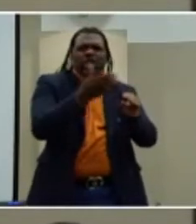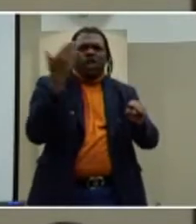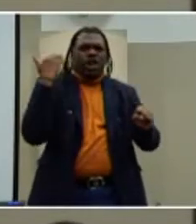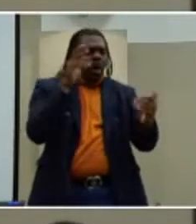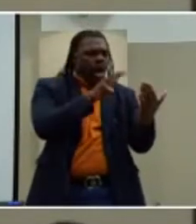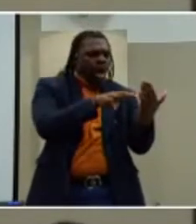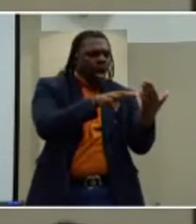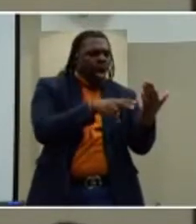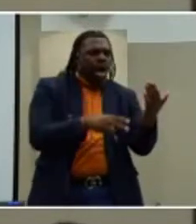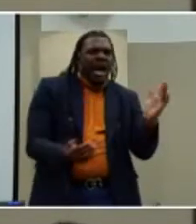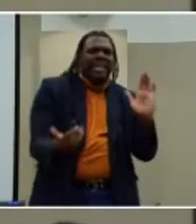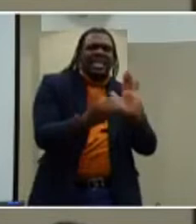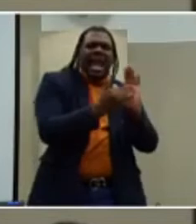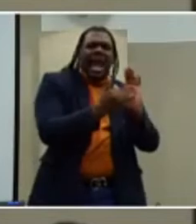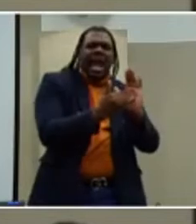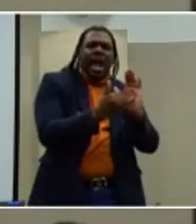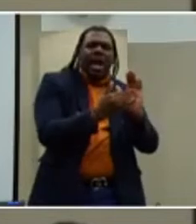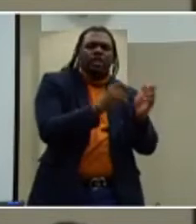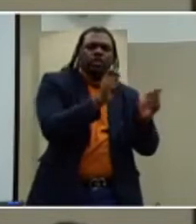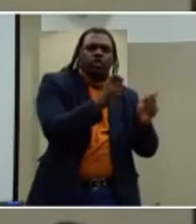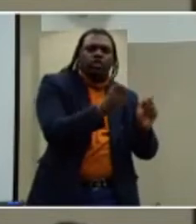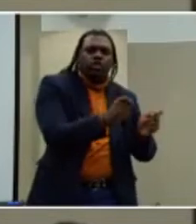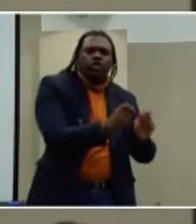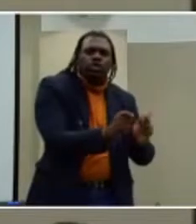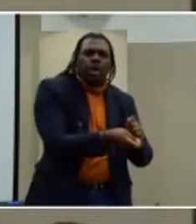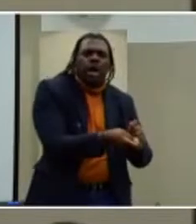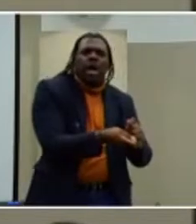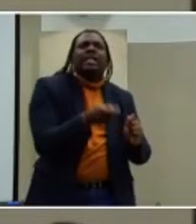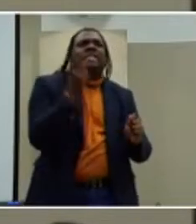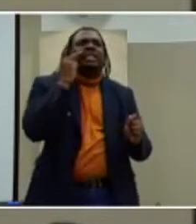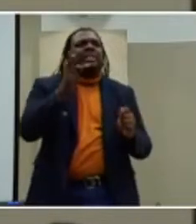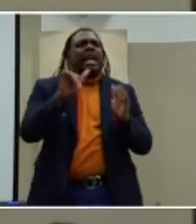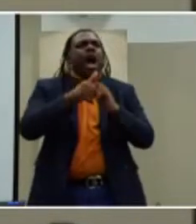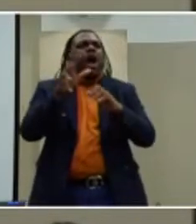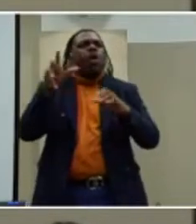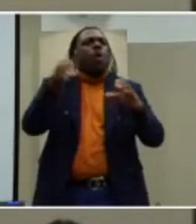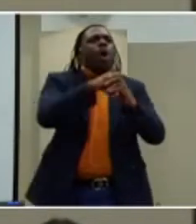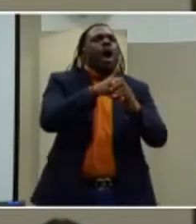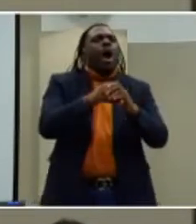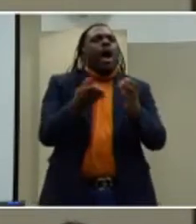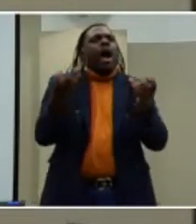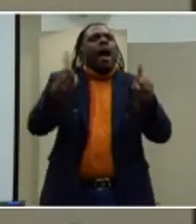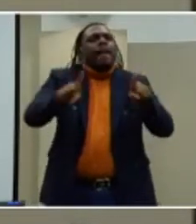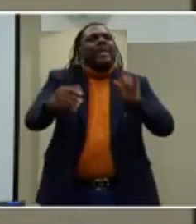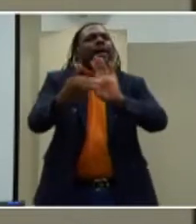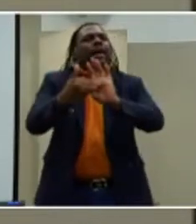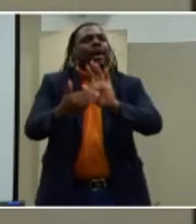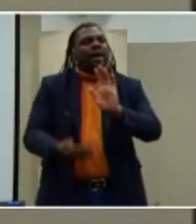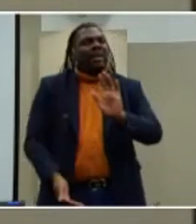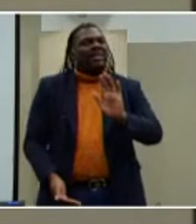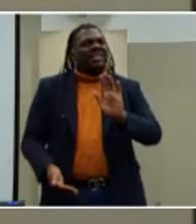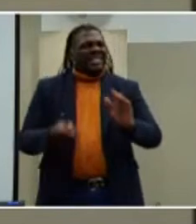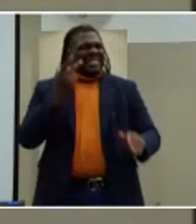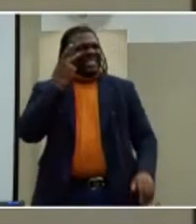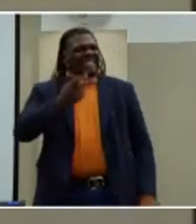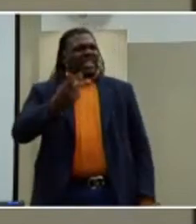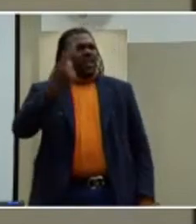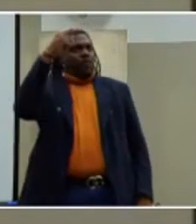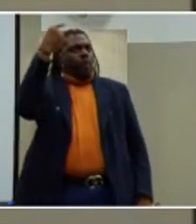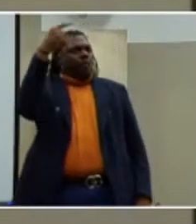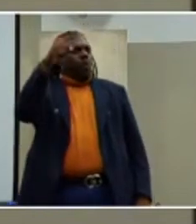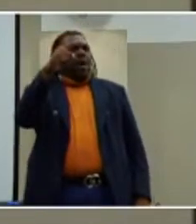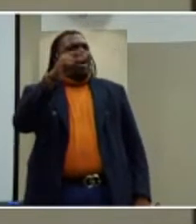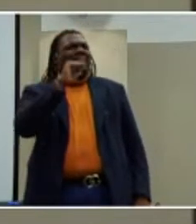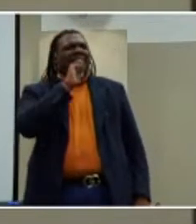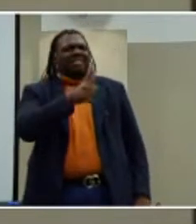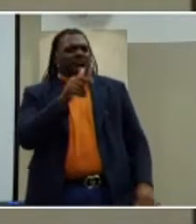what recommendations are being incorporated, and what ones that have not been, and look into why they have not